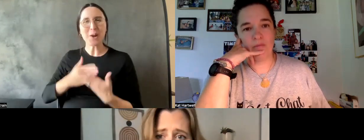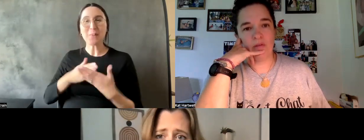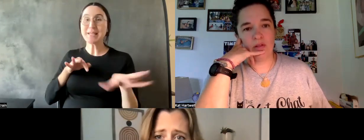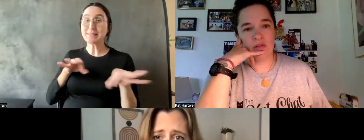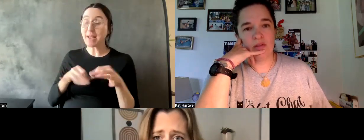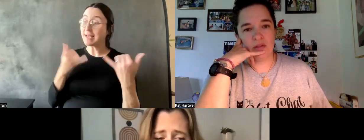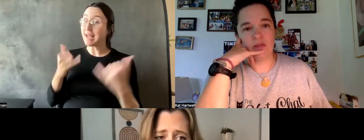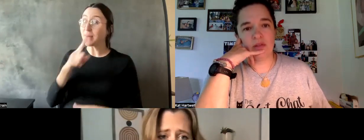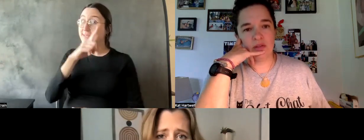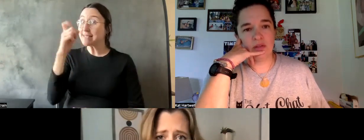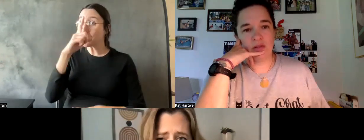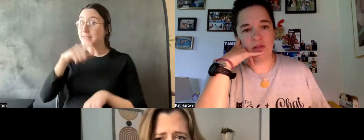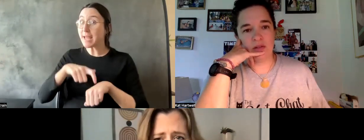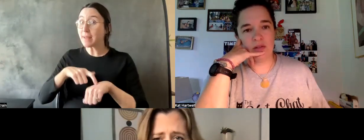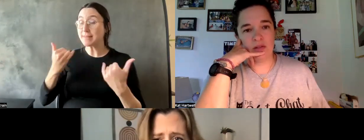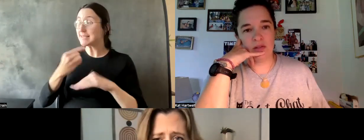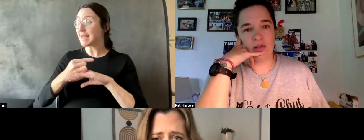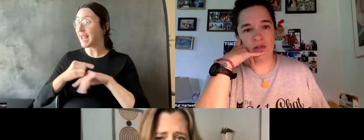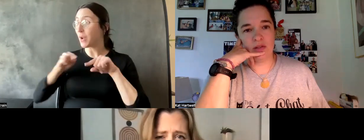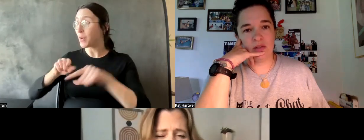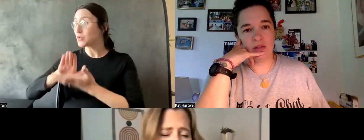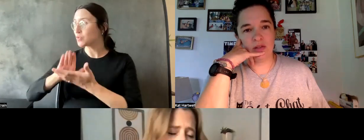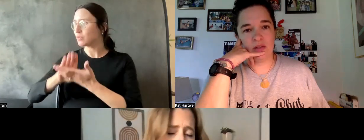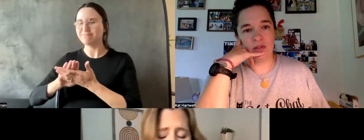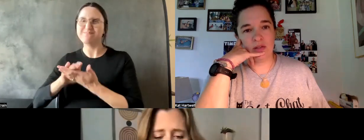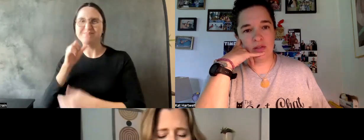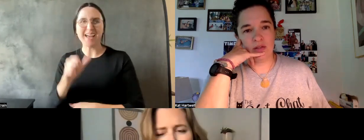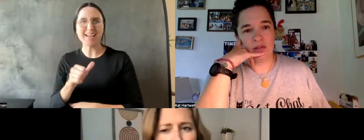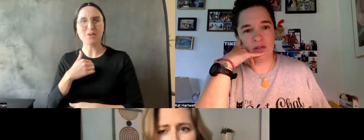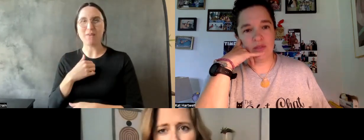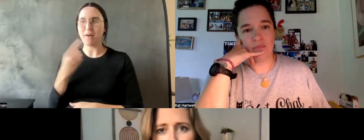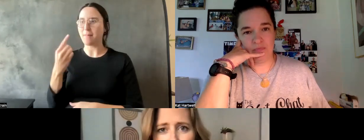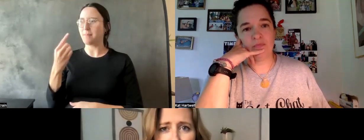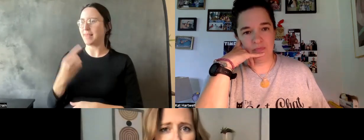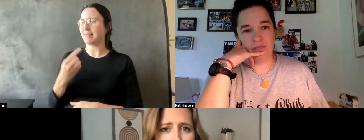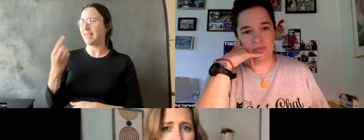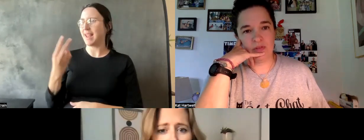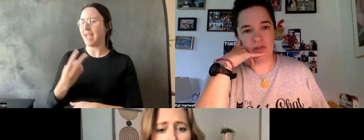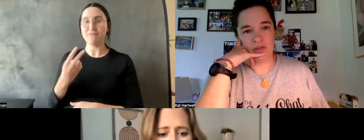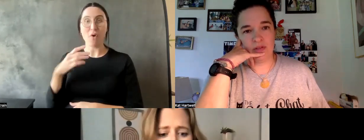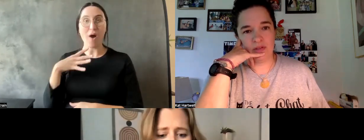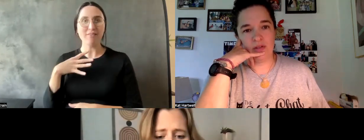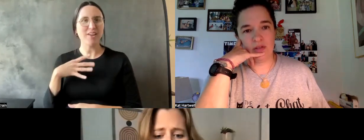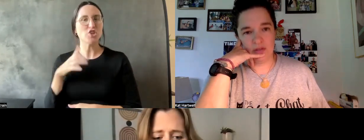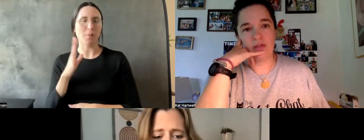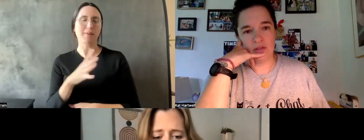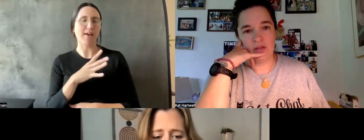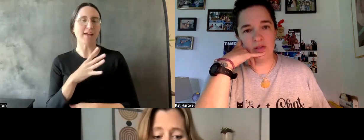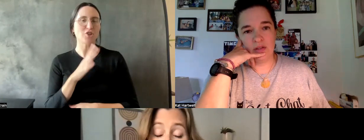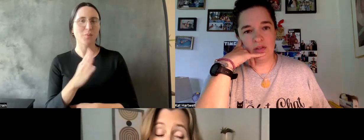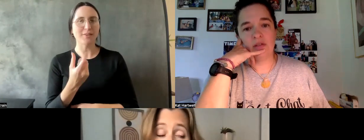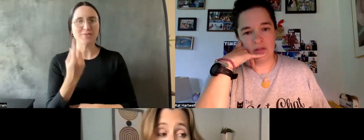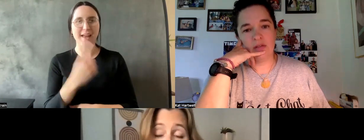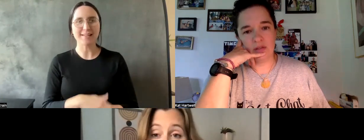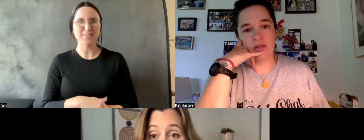summertime. You're not going to school again for a couple months, a month and a half, and she'll be totally fine with it. So,